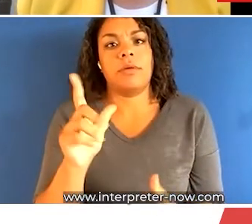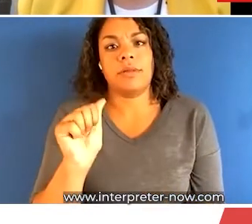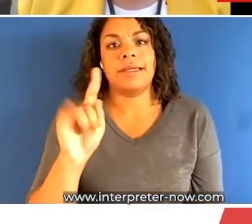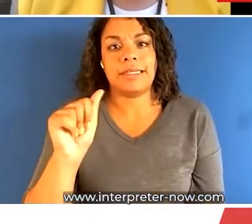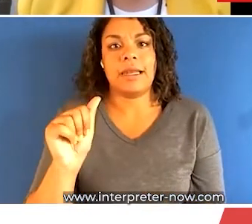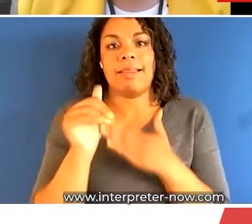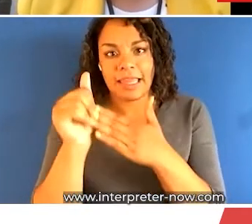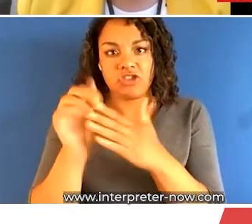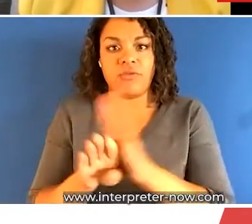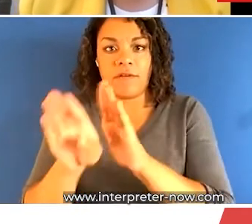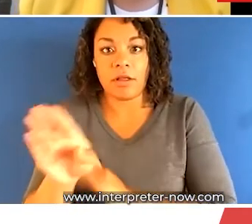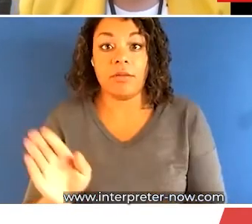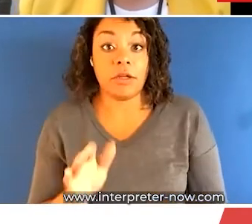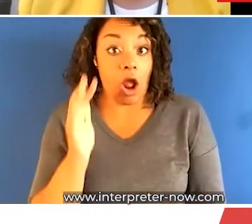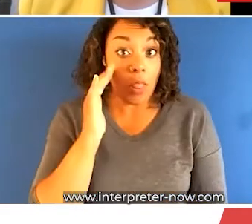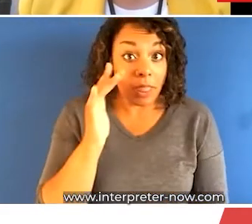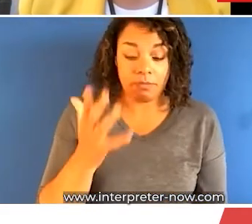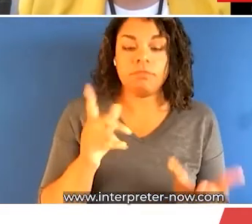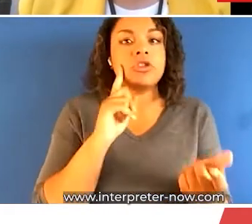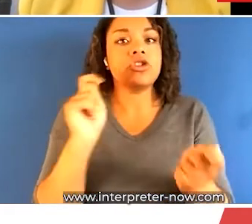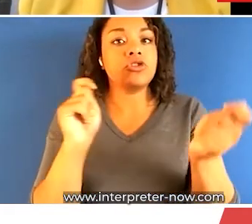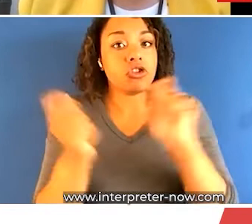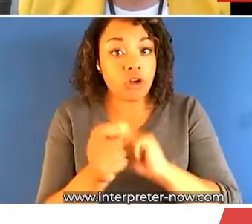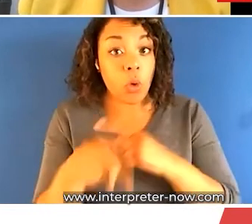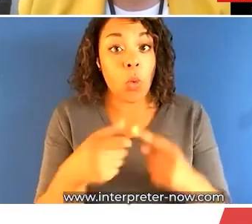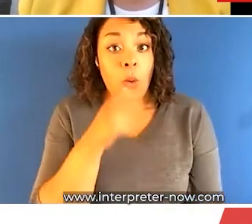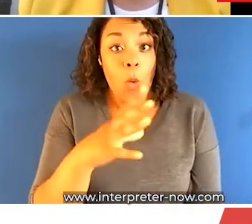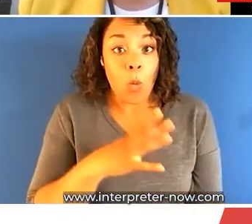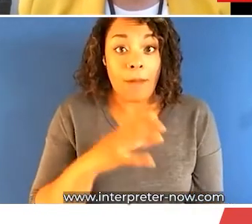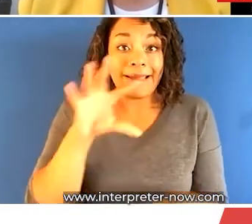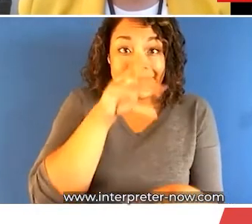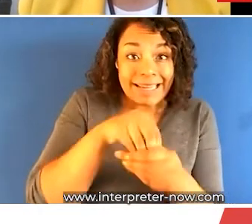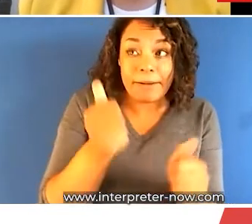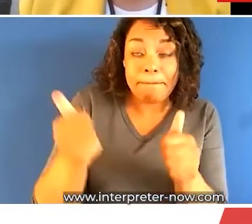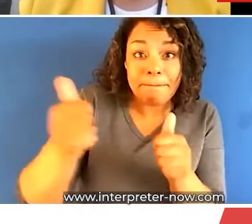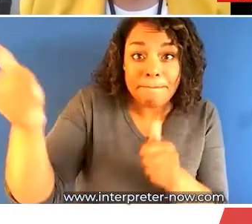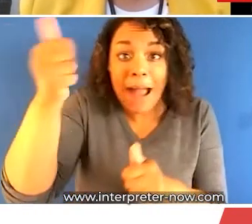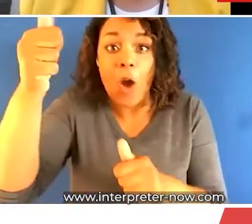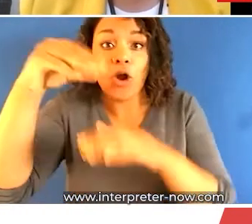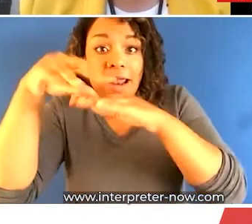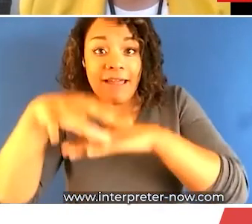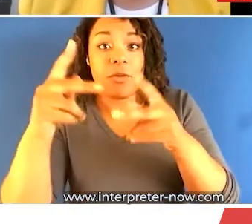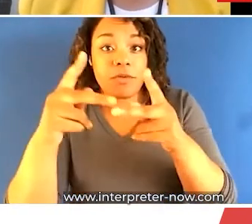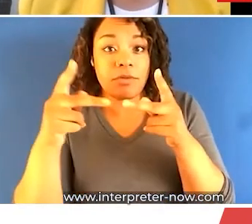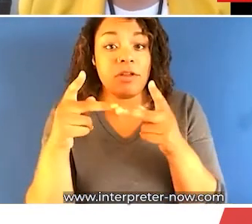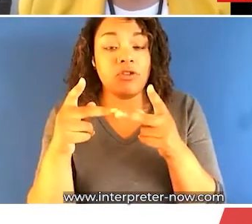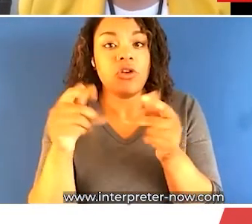because our theory of change is that when we get women into these positions of power and influence, especially with the